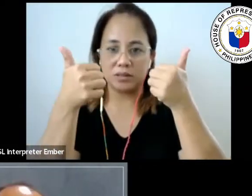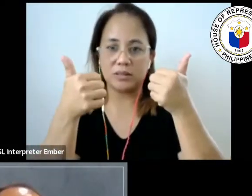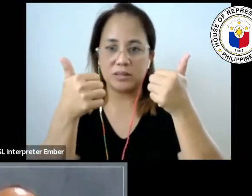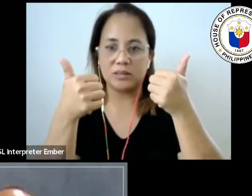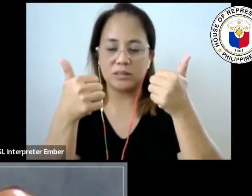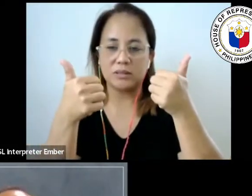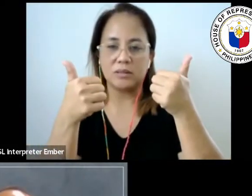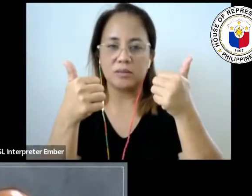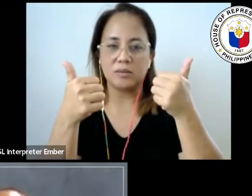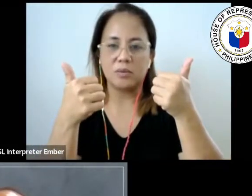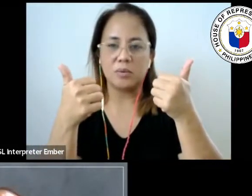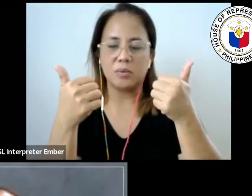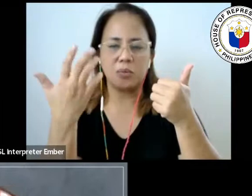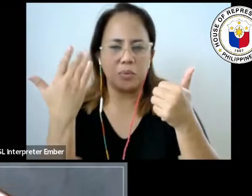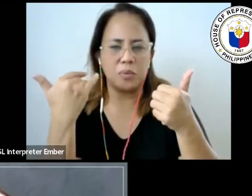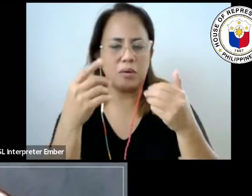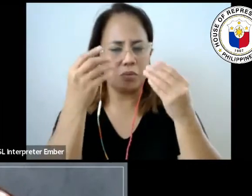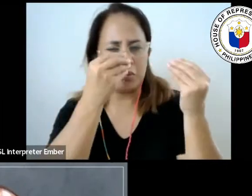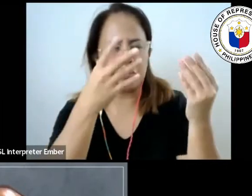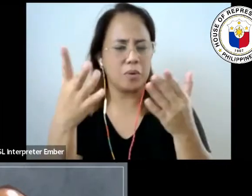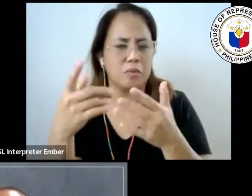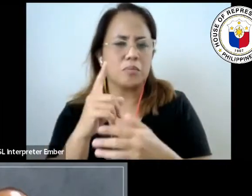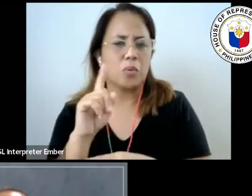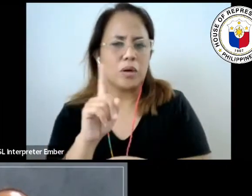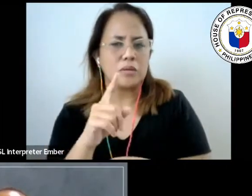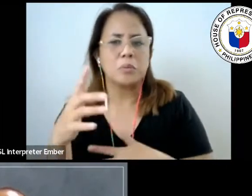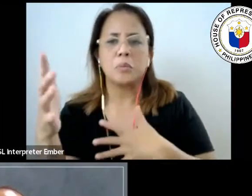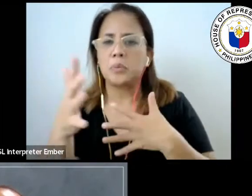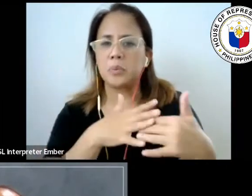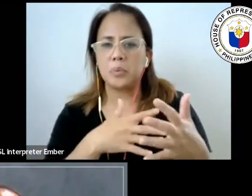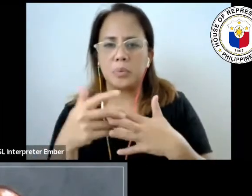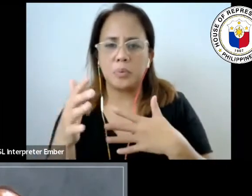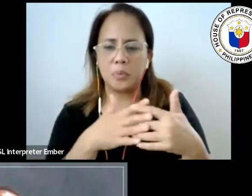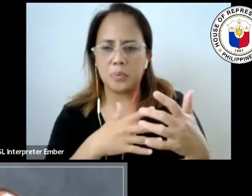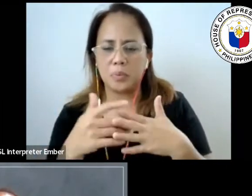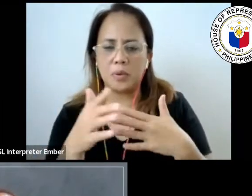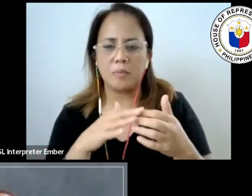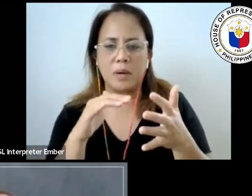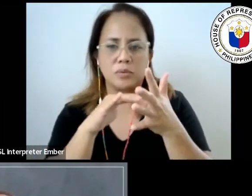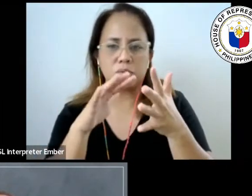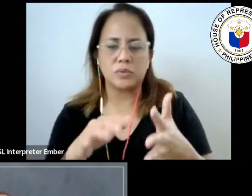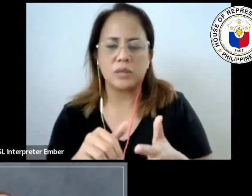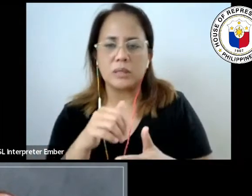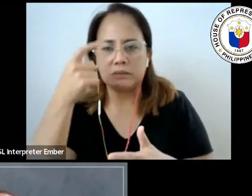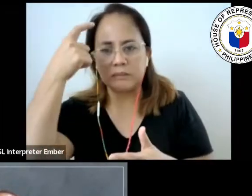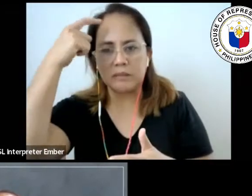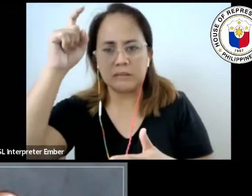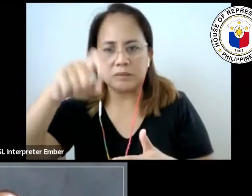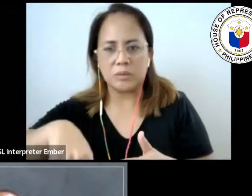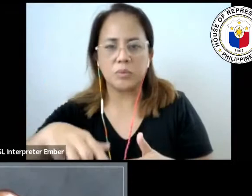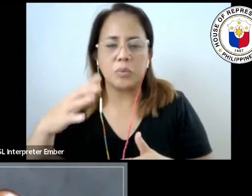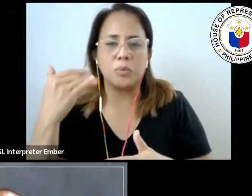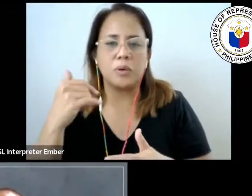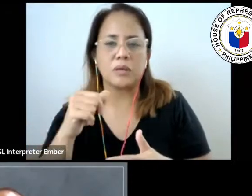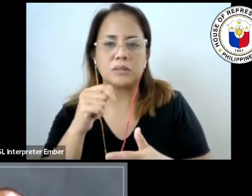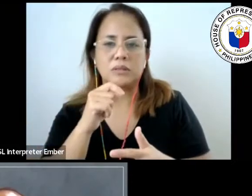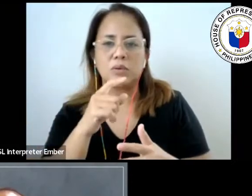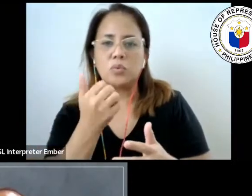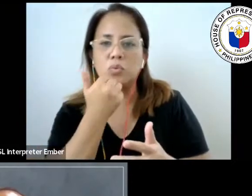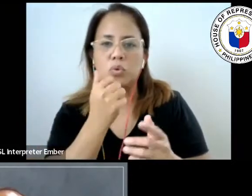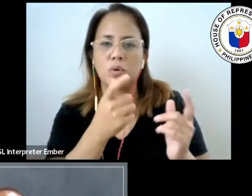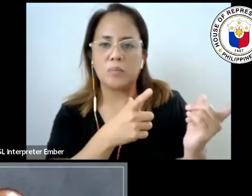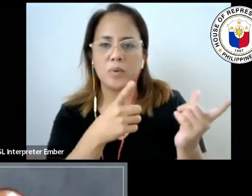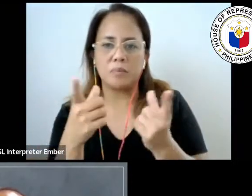Yes. So what I'm telling this committee is that bahala na yung mga estudyanteng hindi naman nakakaintindi dahil hindi tama yung